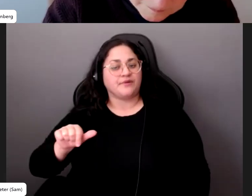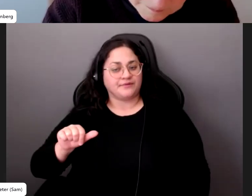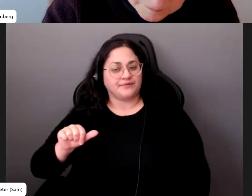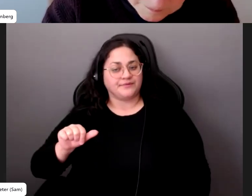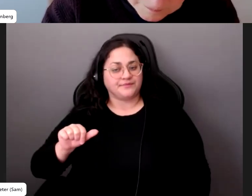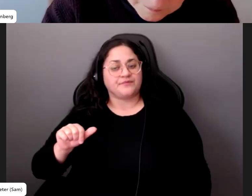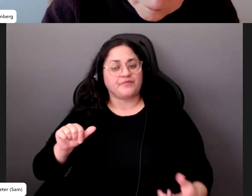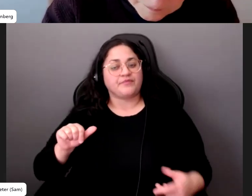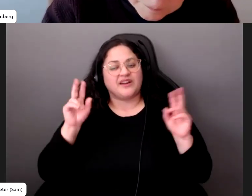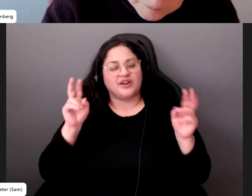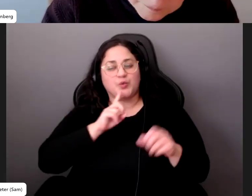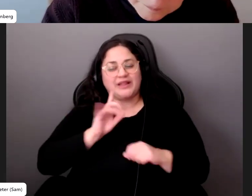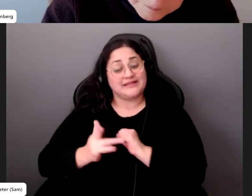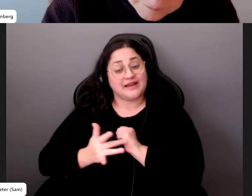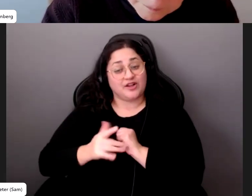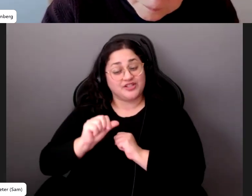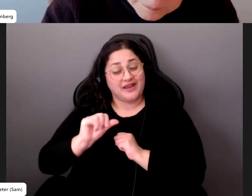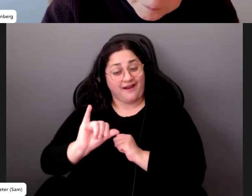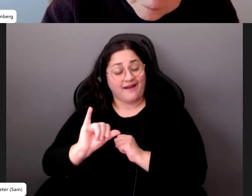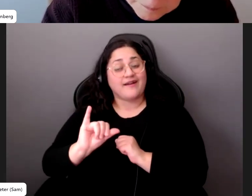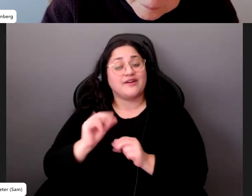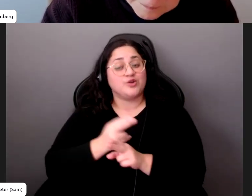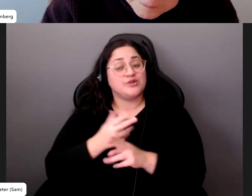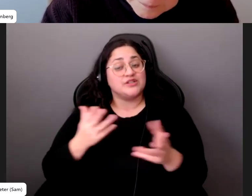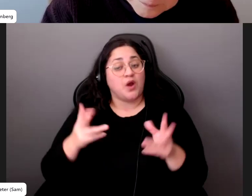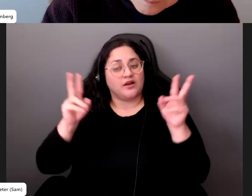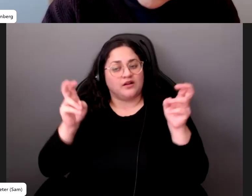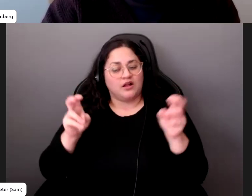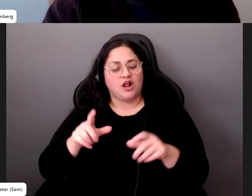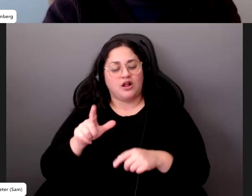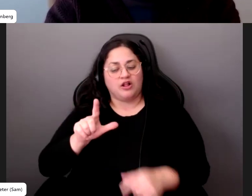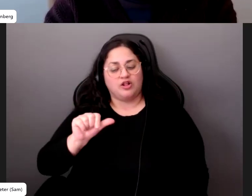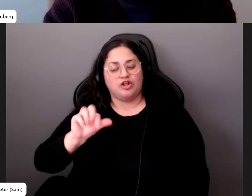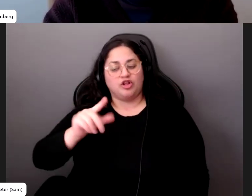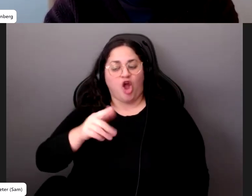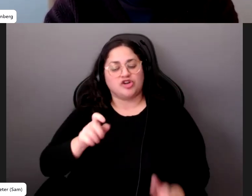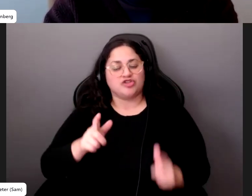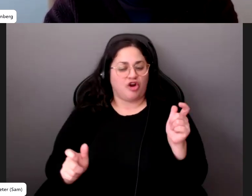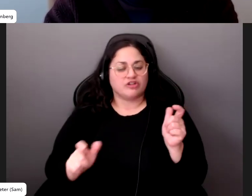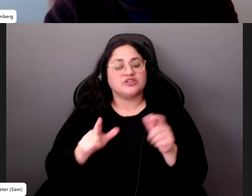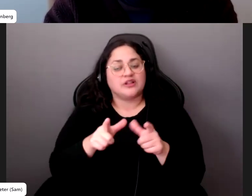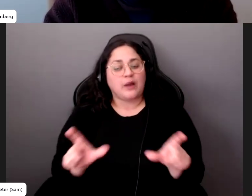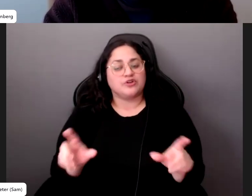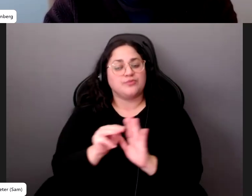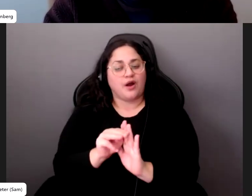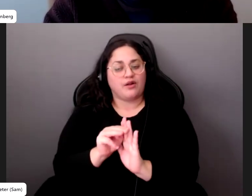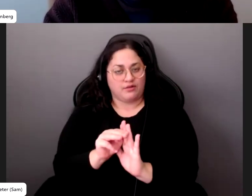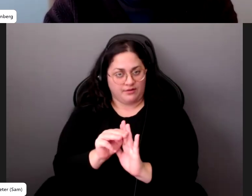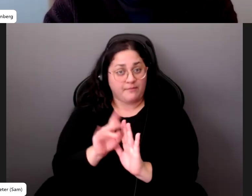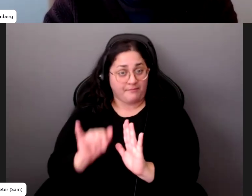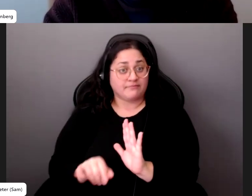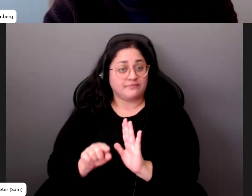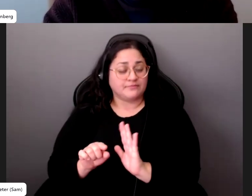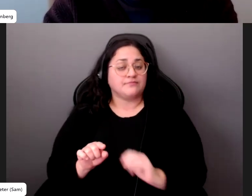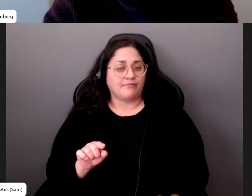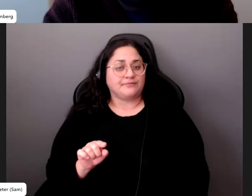this information to create something like that. So in some ways, you could say that ChatGPT is